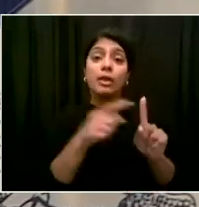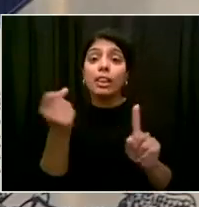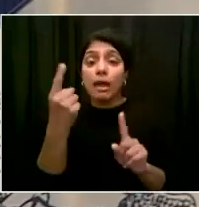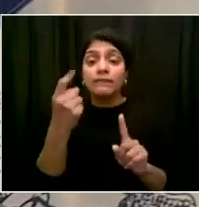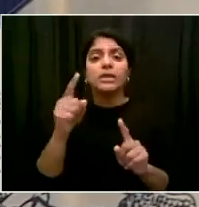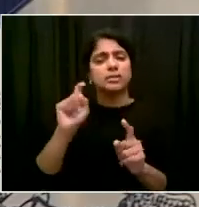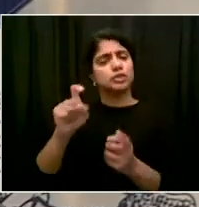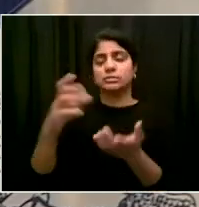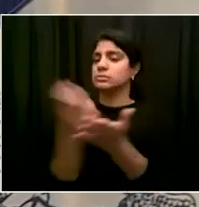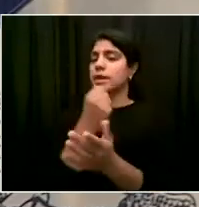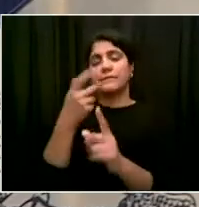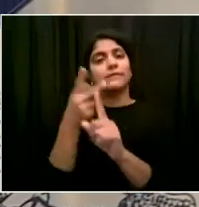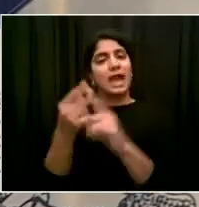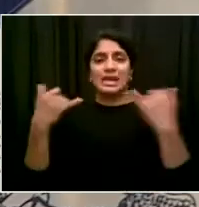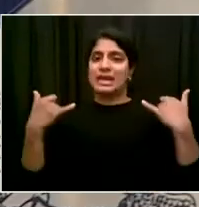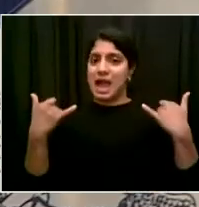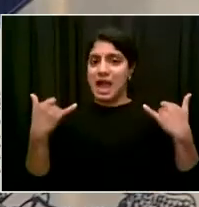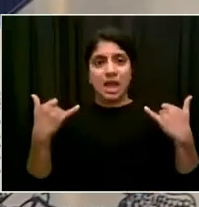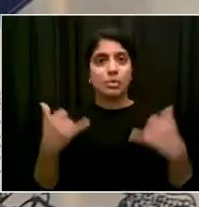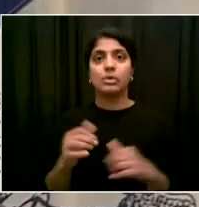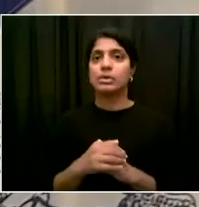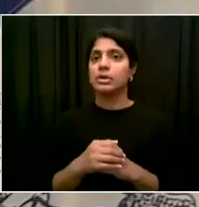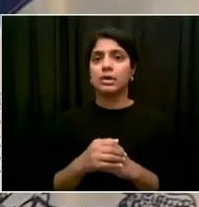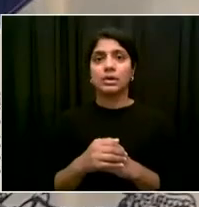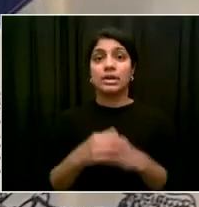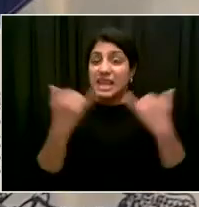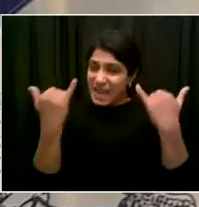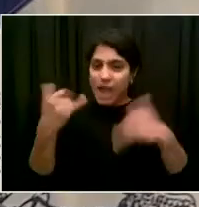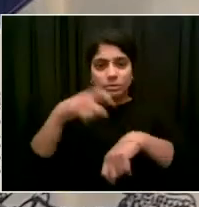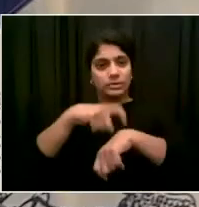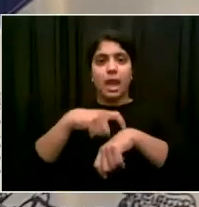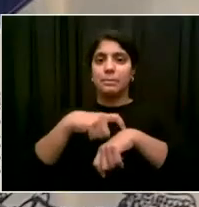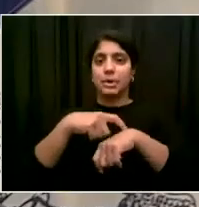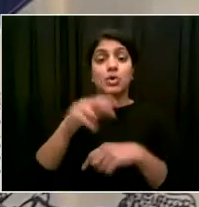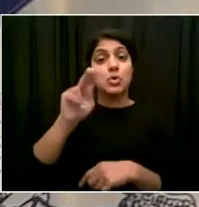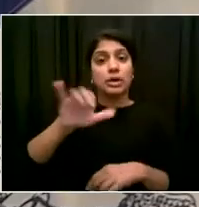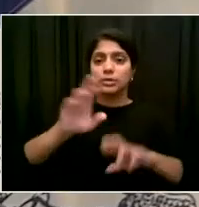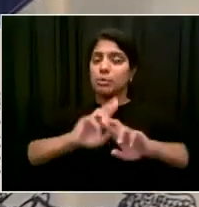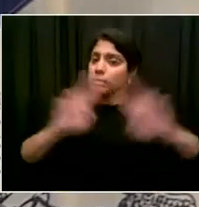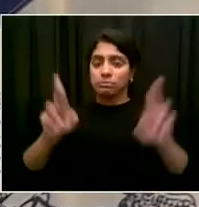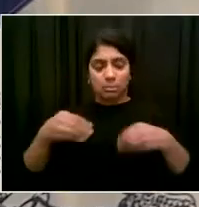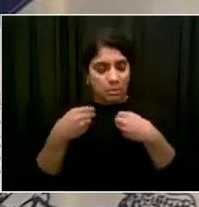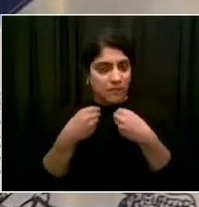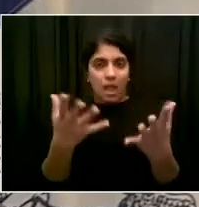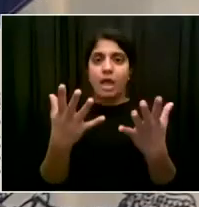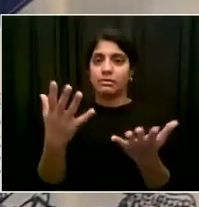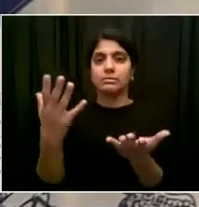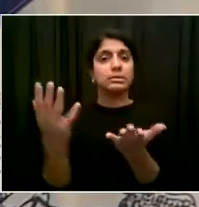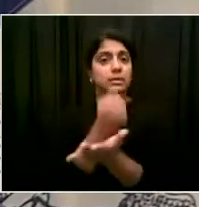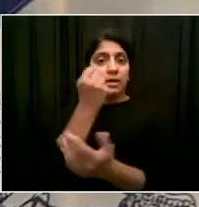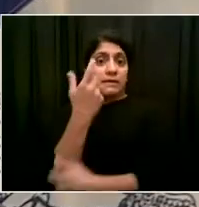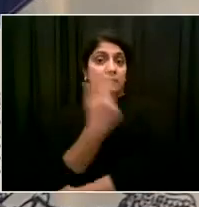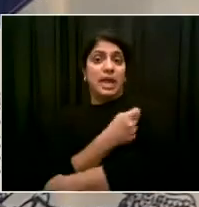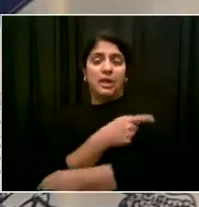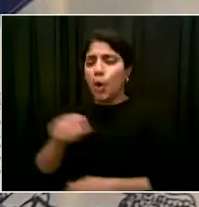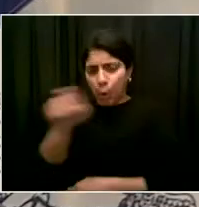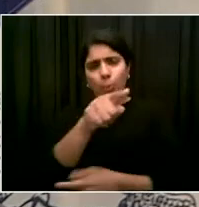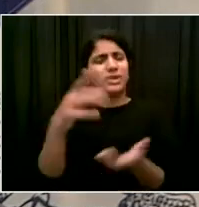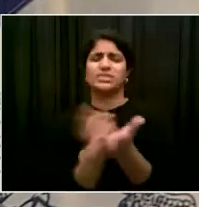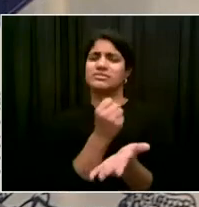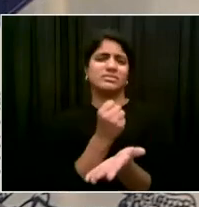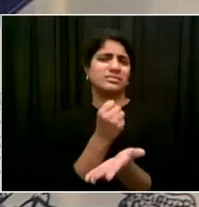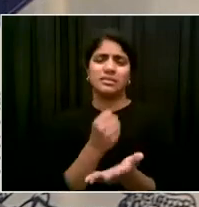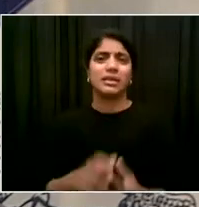weeks. And the other important point is, adamantly, I feel this, no more shutdowns. We've been through them. They